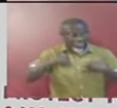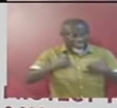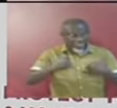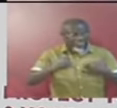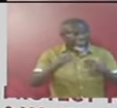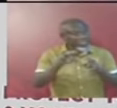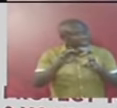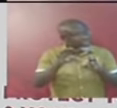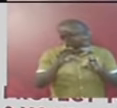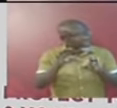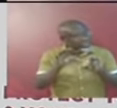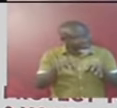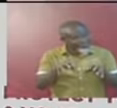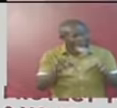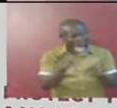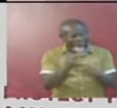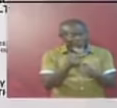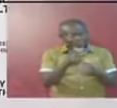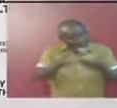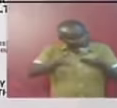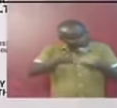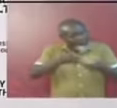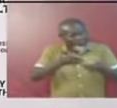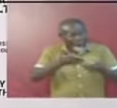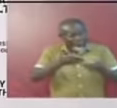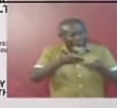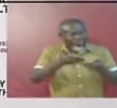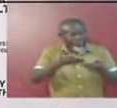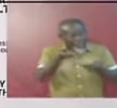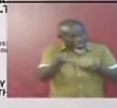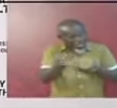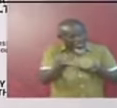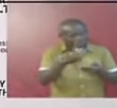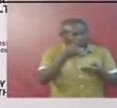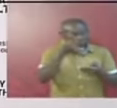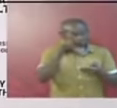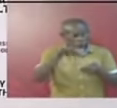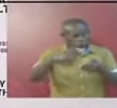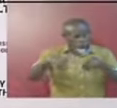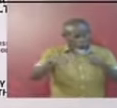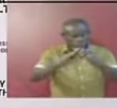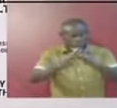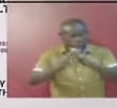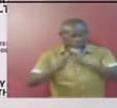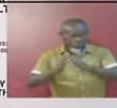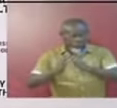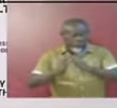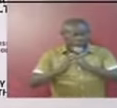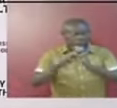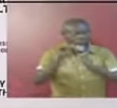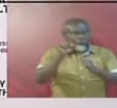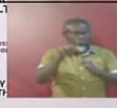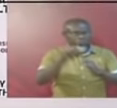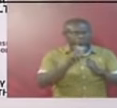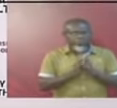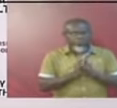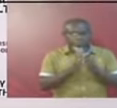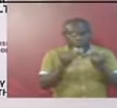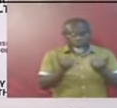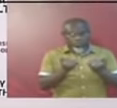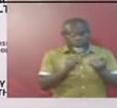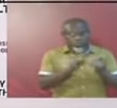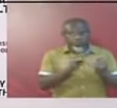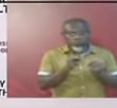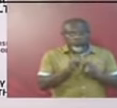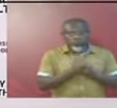need close to where they live. Thank you very much, CMO and Dr. Othello. And we move now to I-95.5,